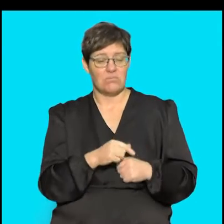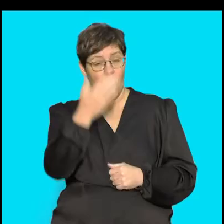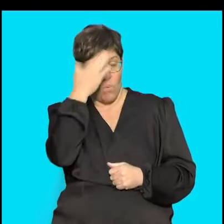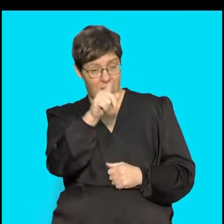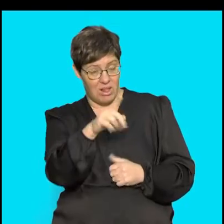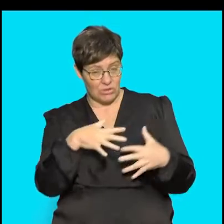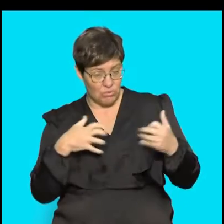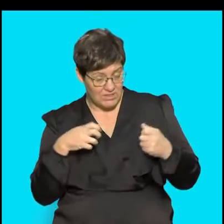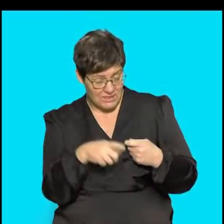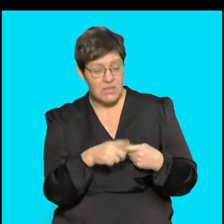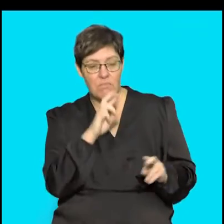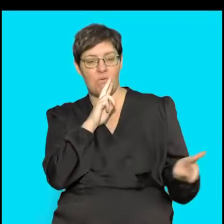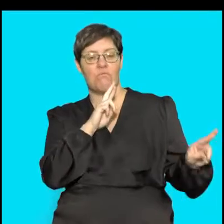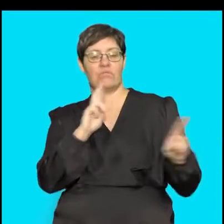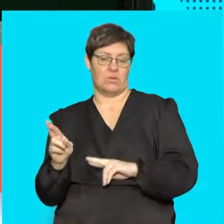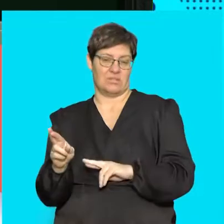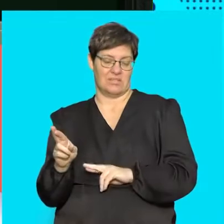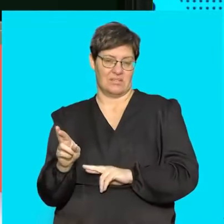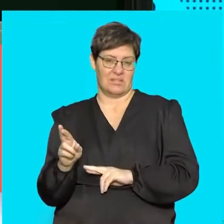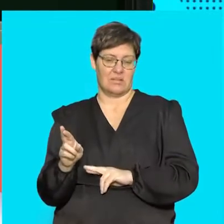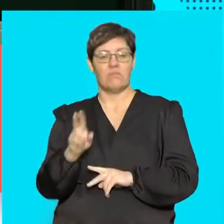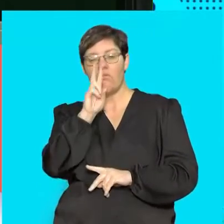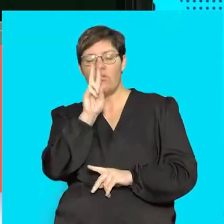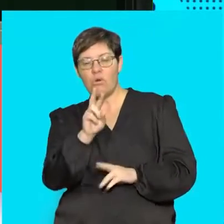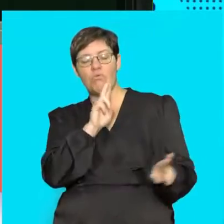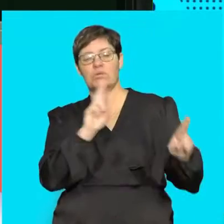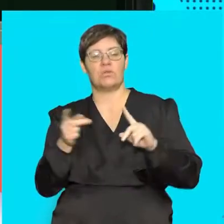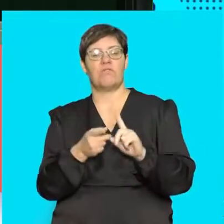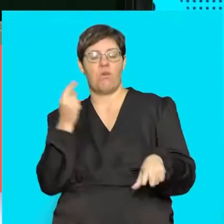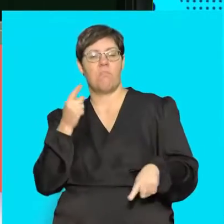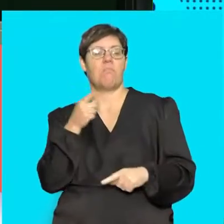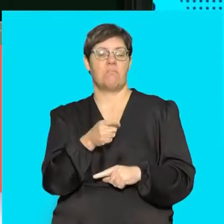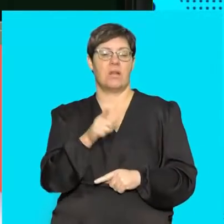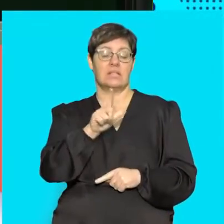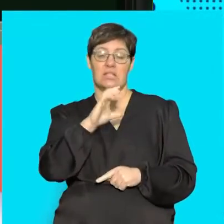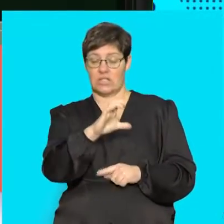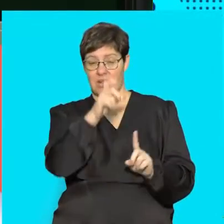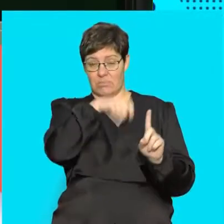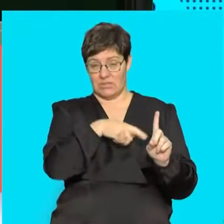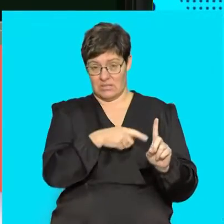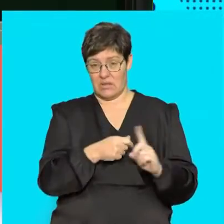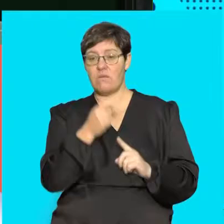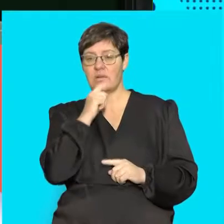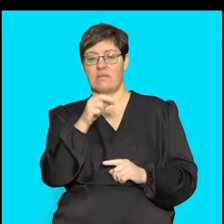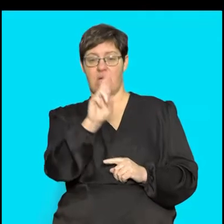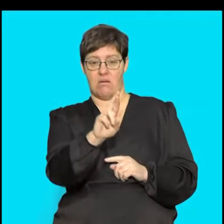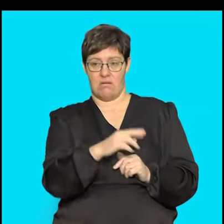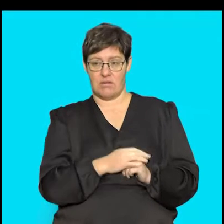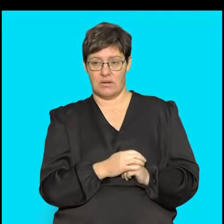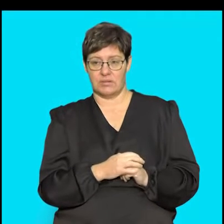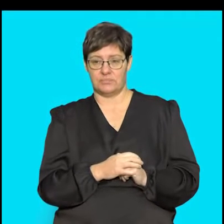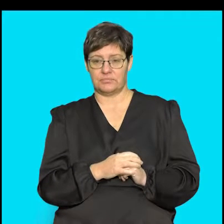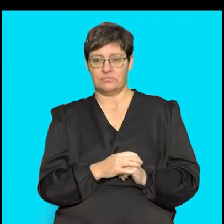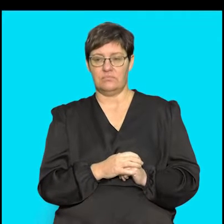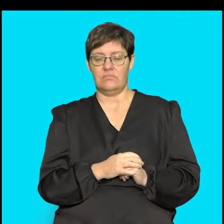stress. When we know the stress, then we will respond and look at the response from Le Chatelier, which we call the